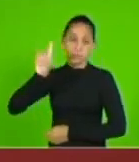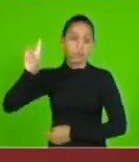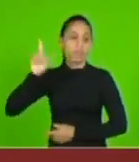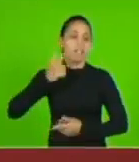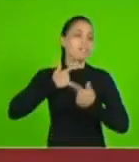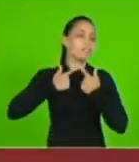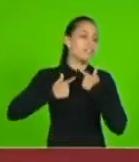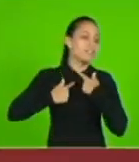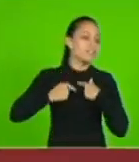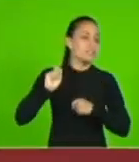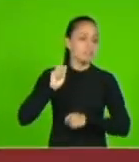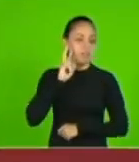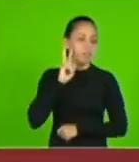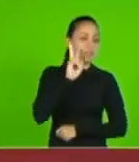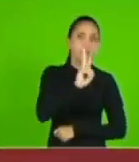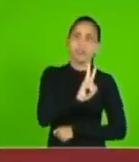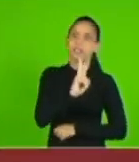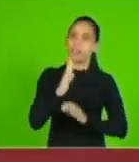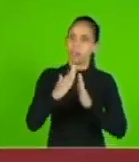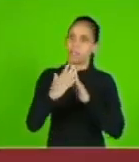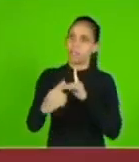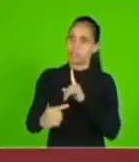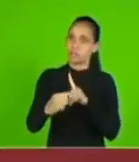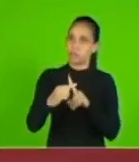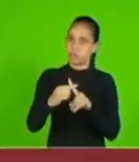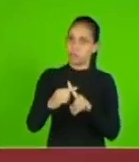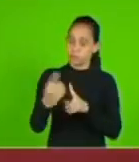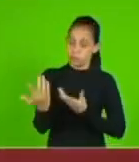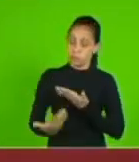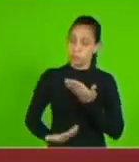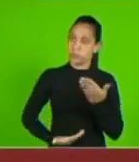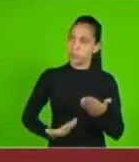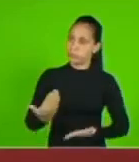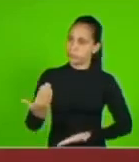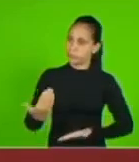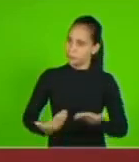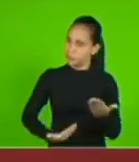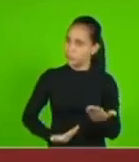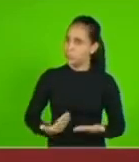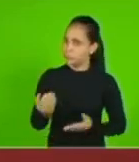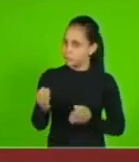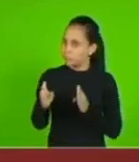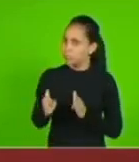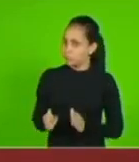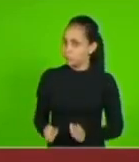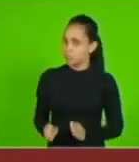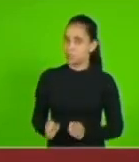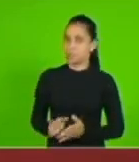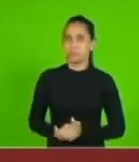Lord is expecting from the faithful church. We're going to put here the text in Acts